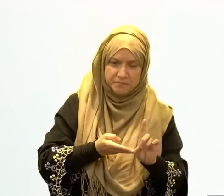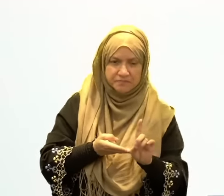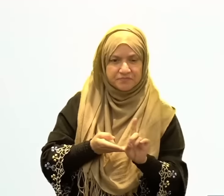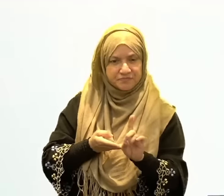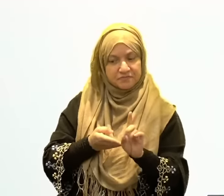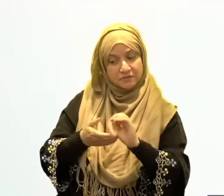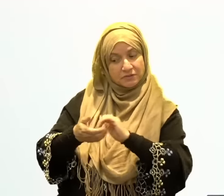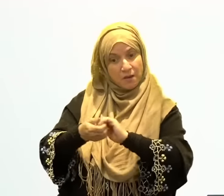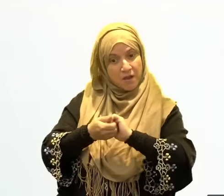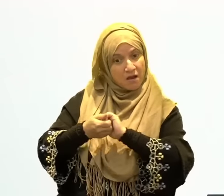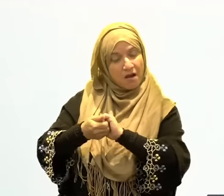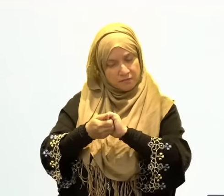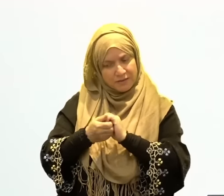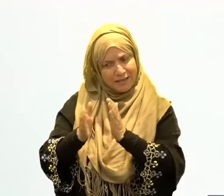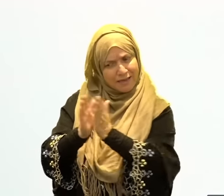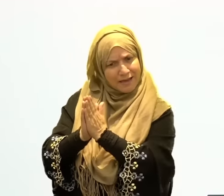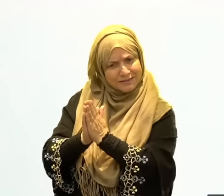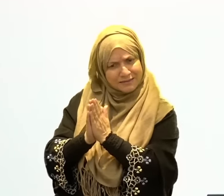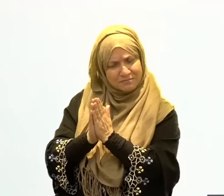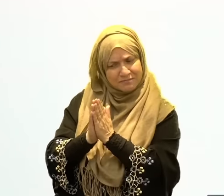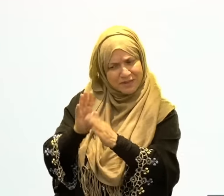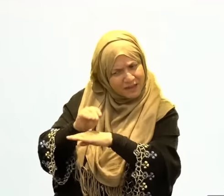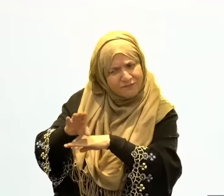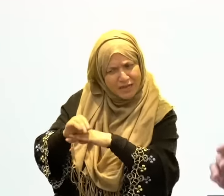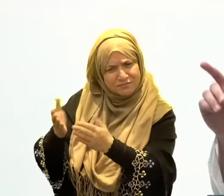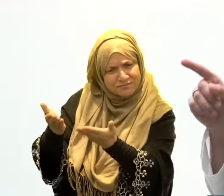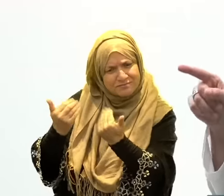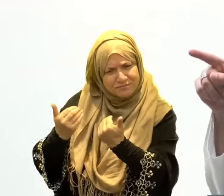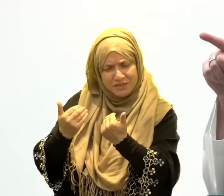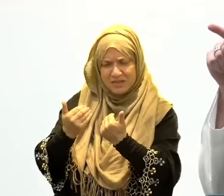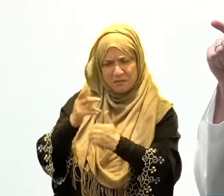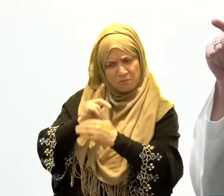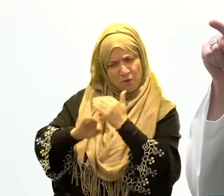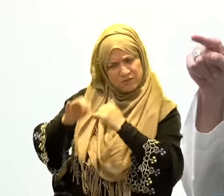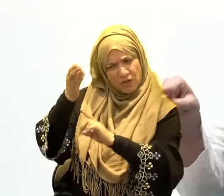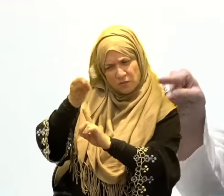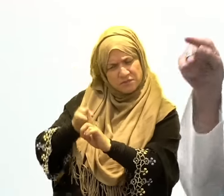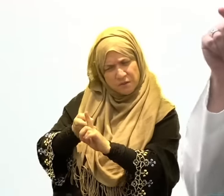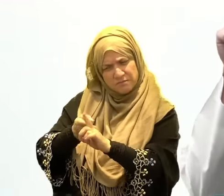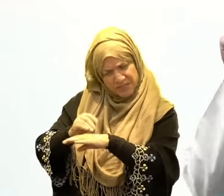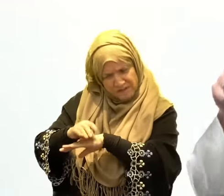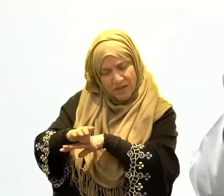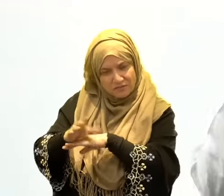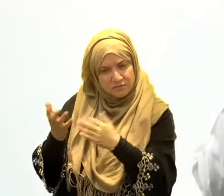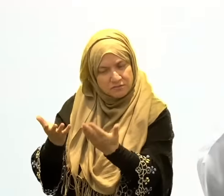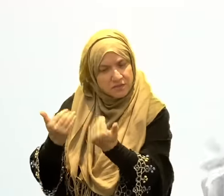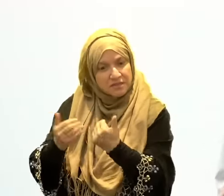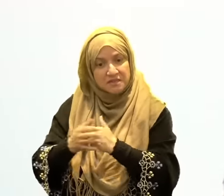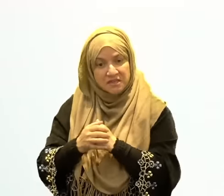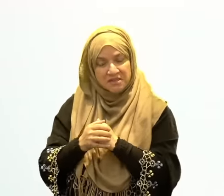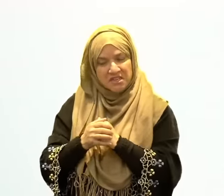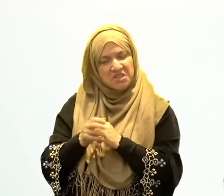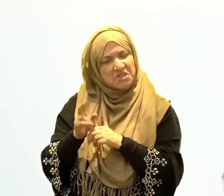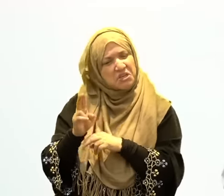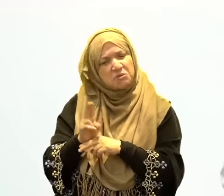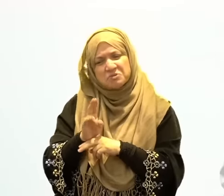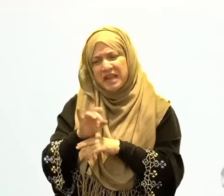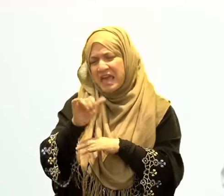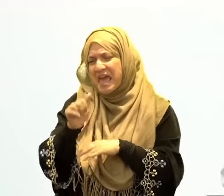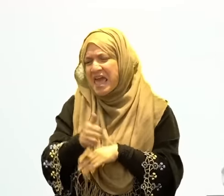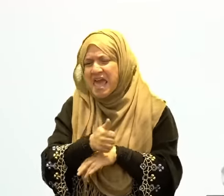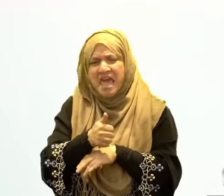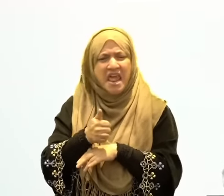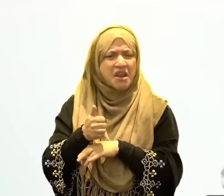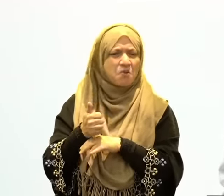sentence or two that you could live by for the rest of your life. And it was something that especially applied to the person in front of him,